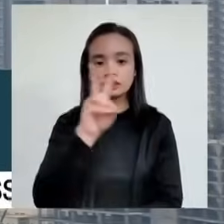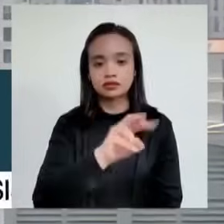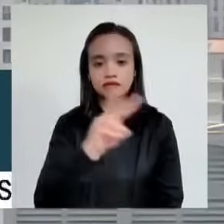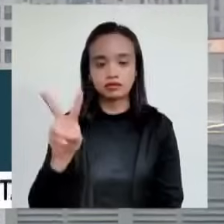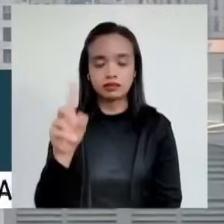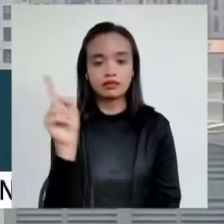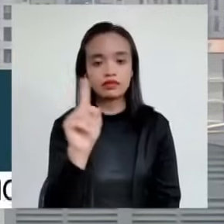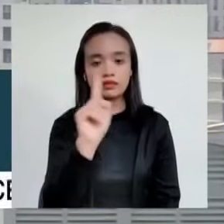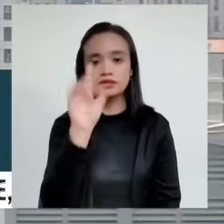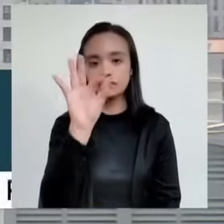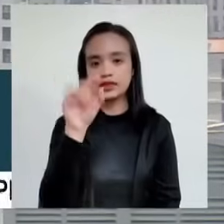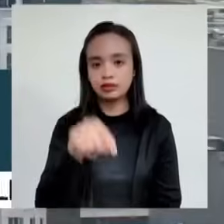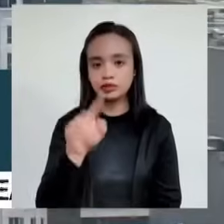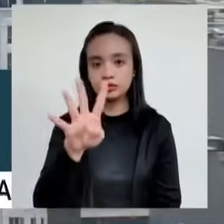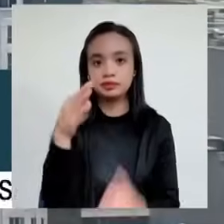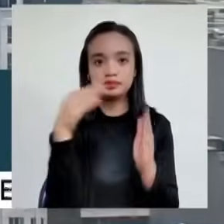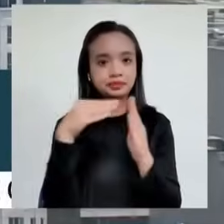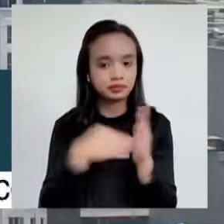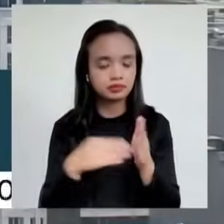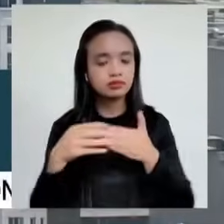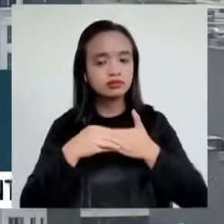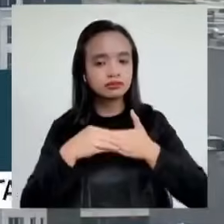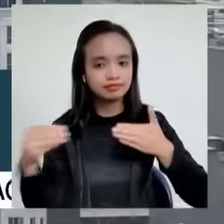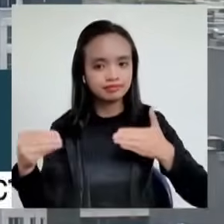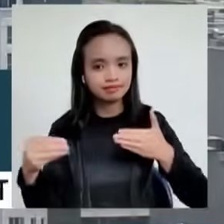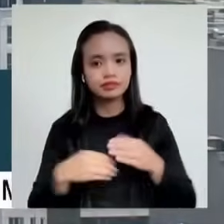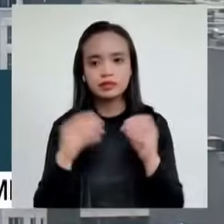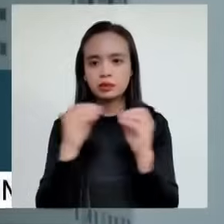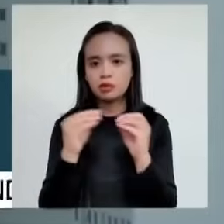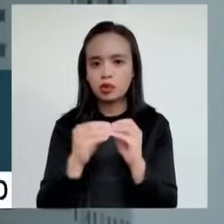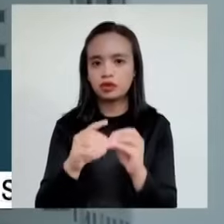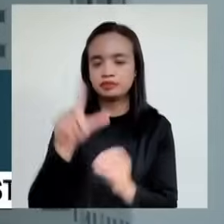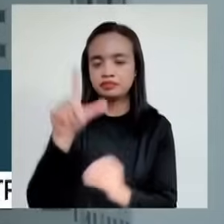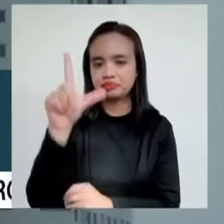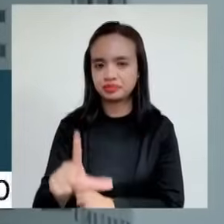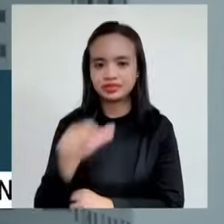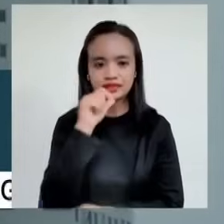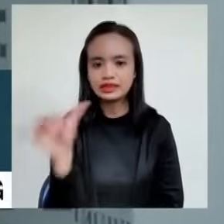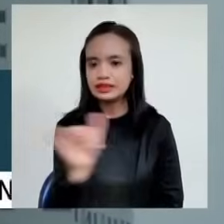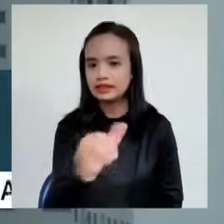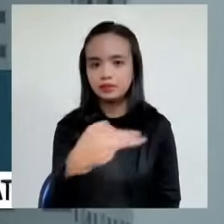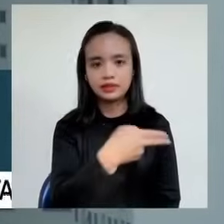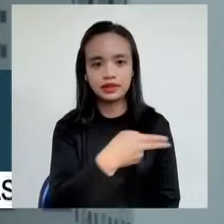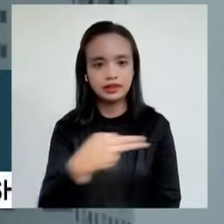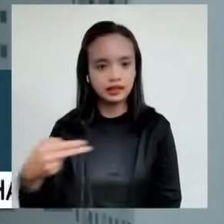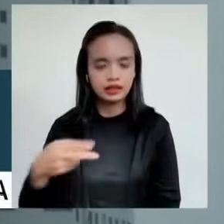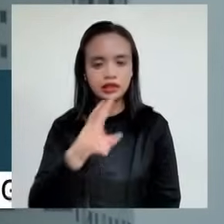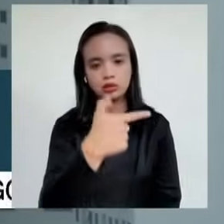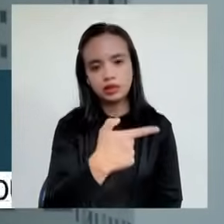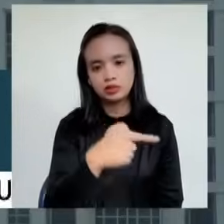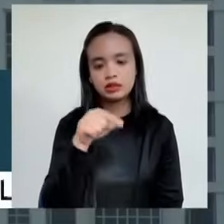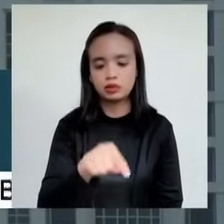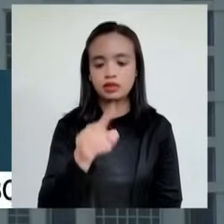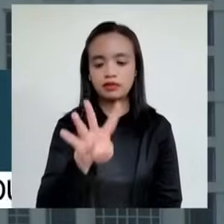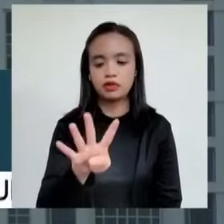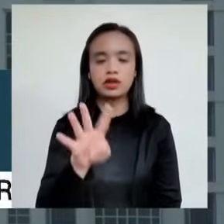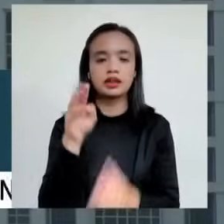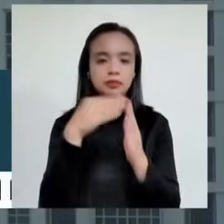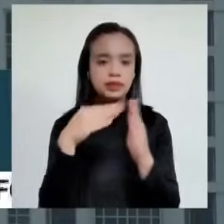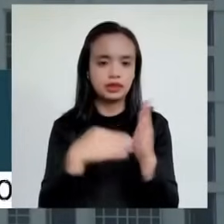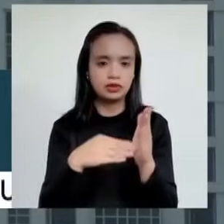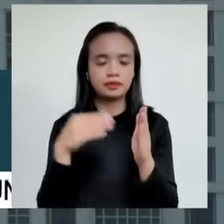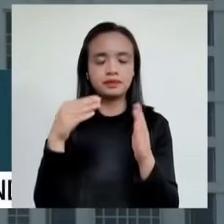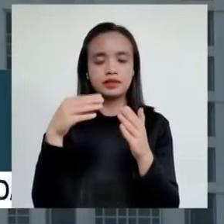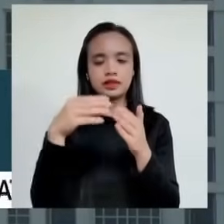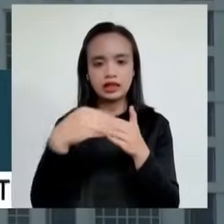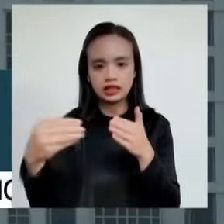$9.4 billion, much lower than Indonesia's $21.4 billion and Vietnam's